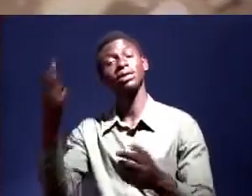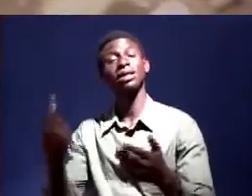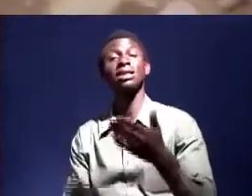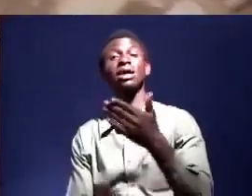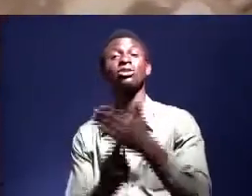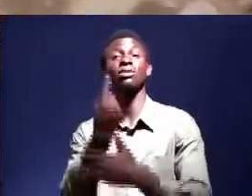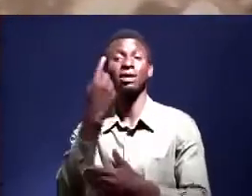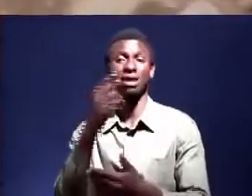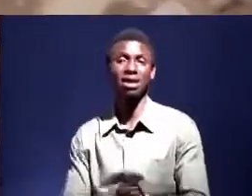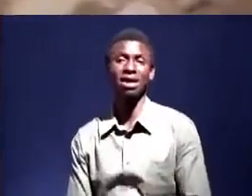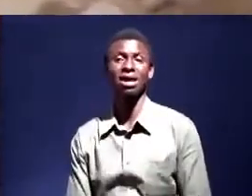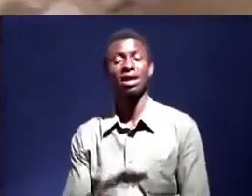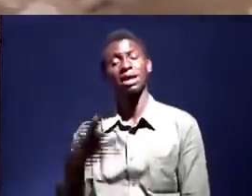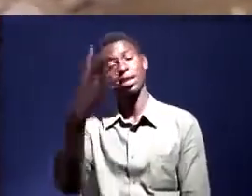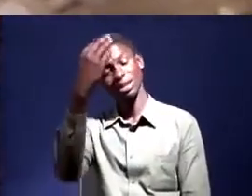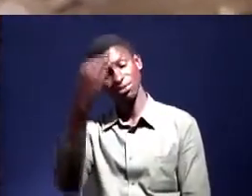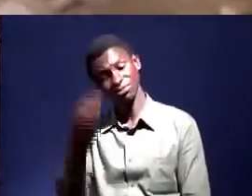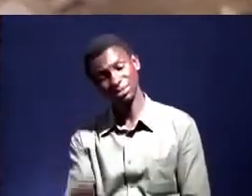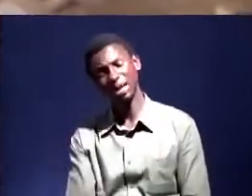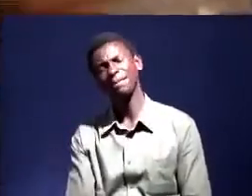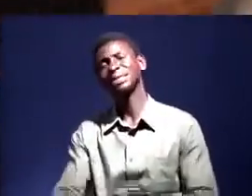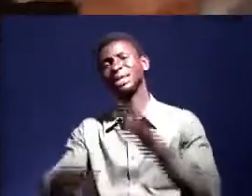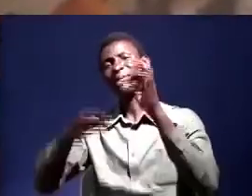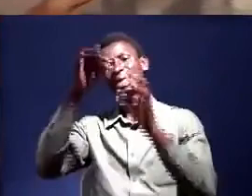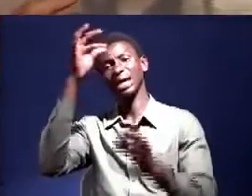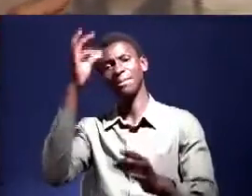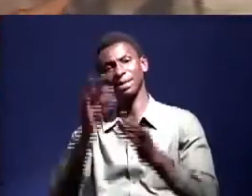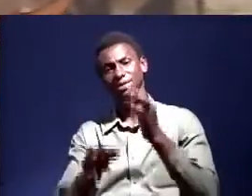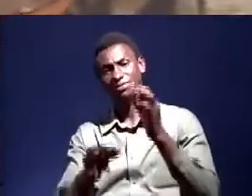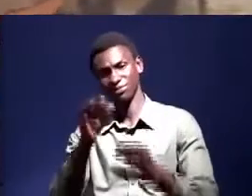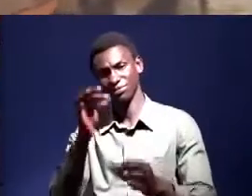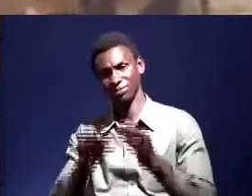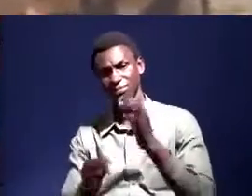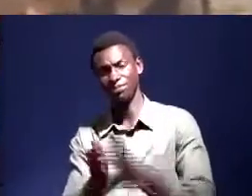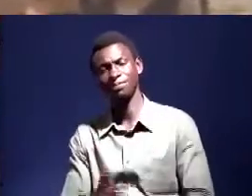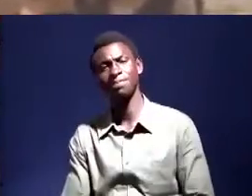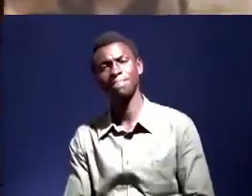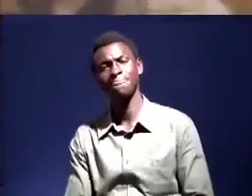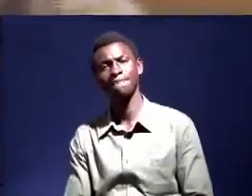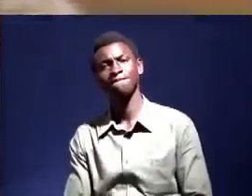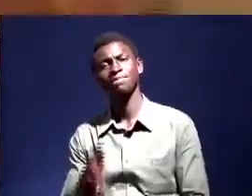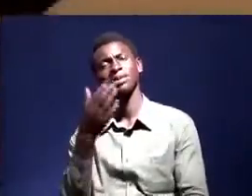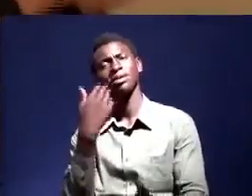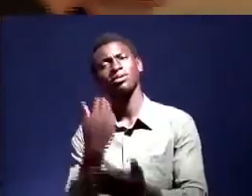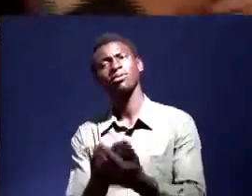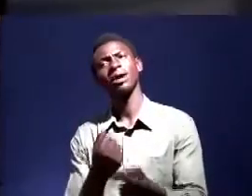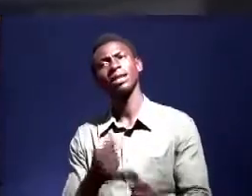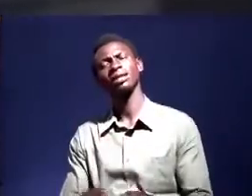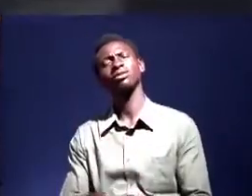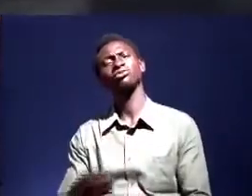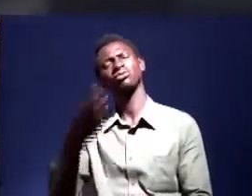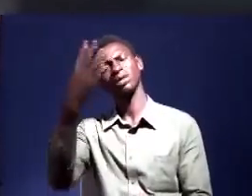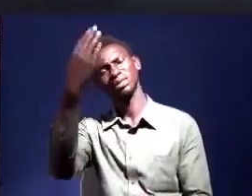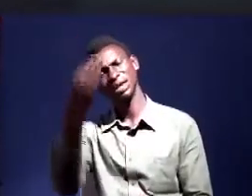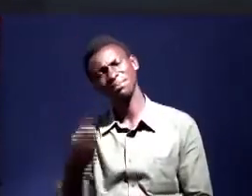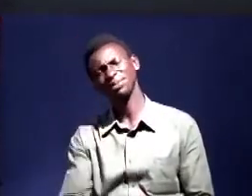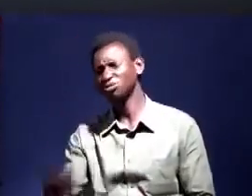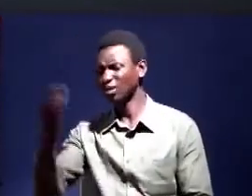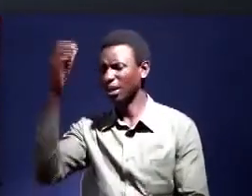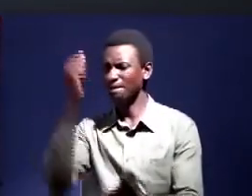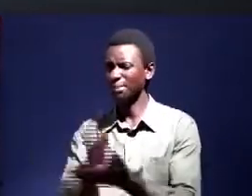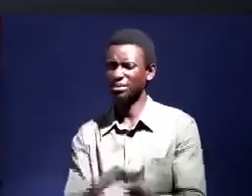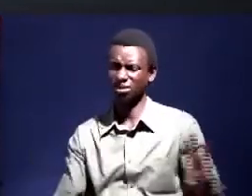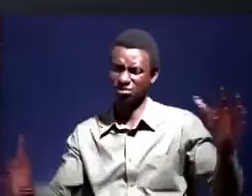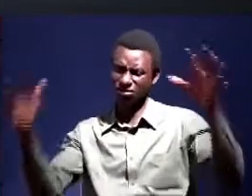Ni kuzamisha kikamilifu. Why are we covered totally? Kwa nini tunafunikwa kabisa kikamilifu? The water covers my